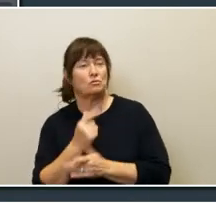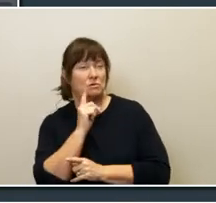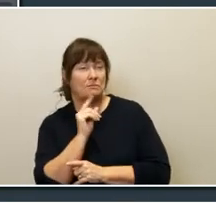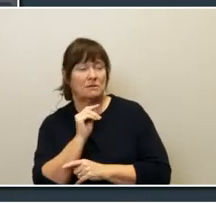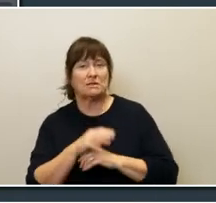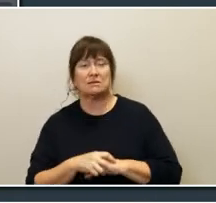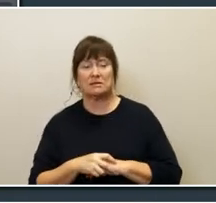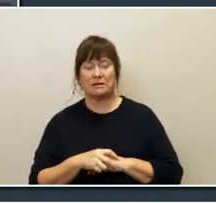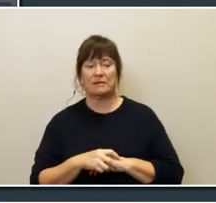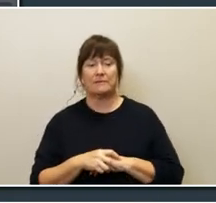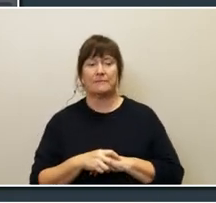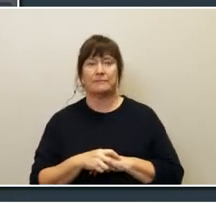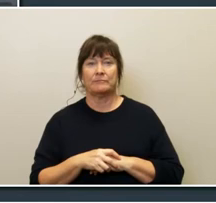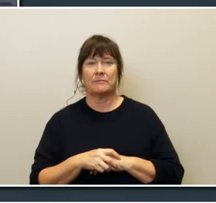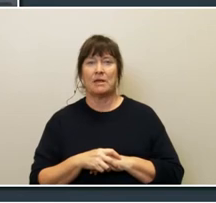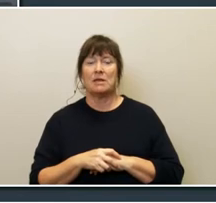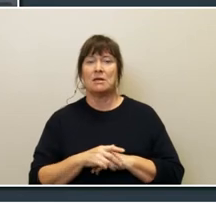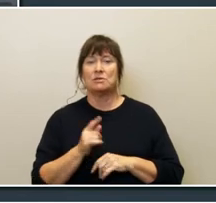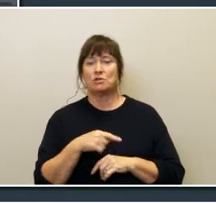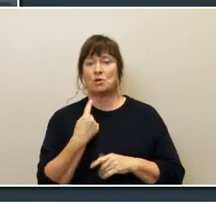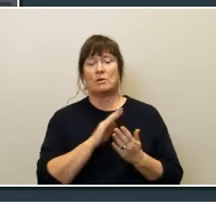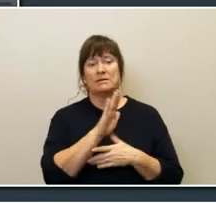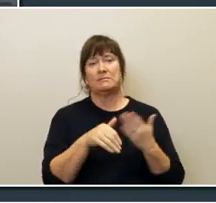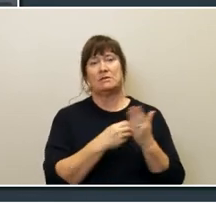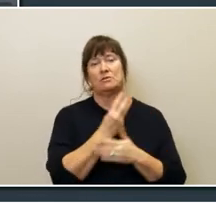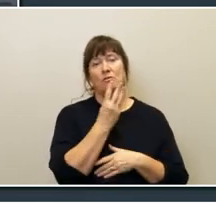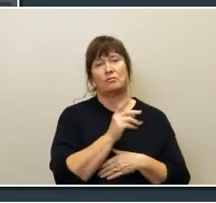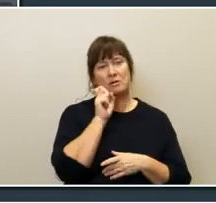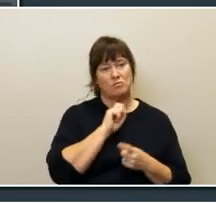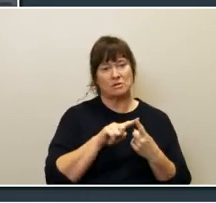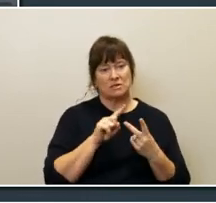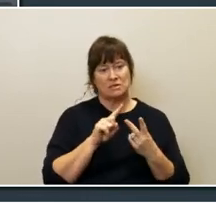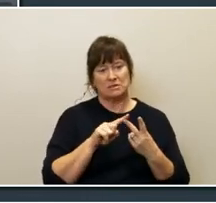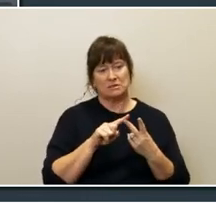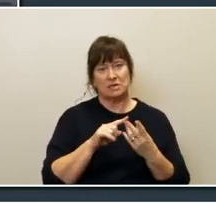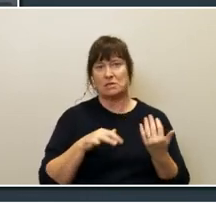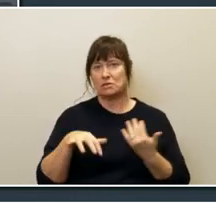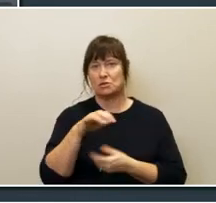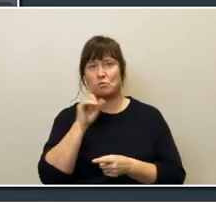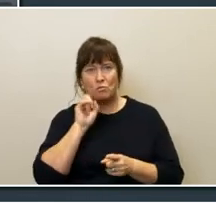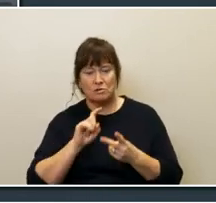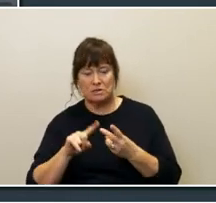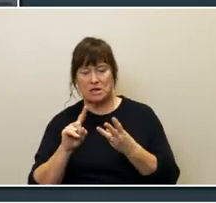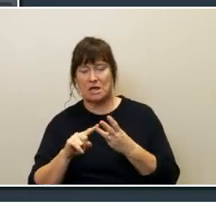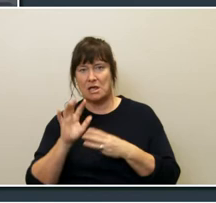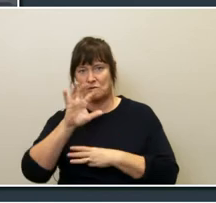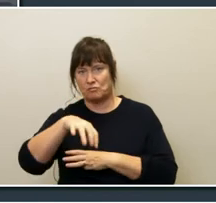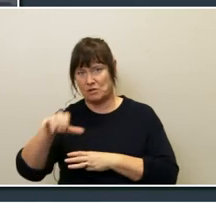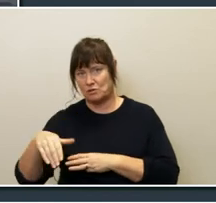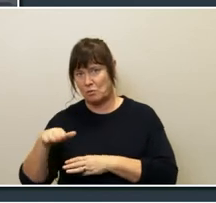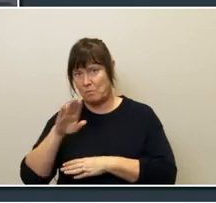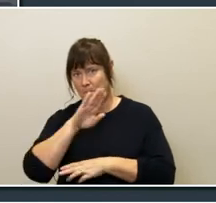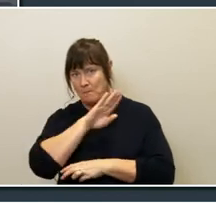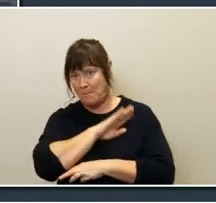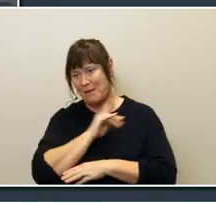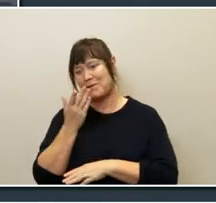So we did submit on the three waters, the stormwater and the regional park, but I'd like to focus on the regional